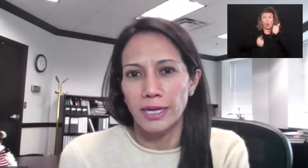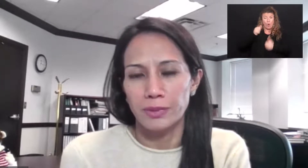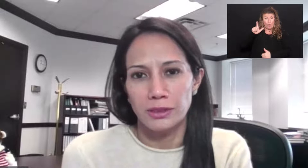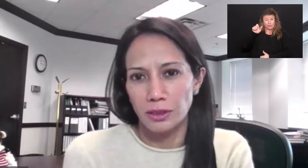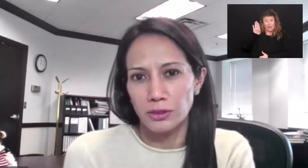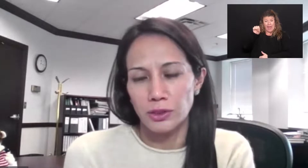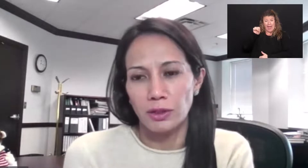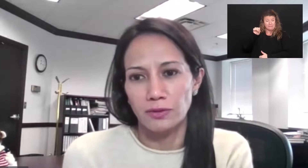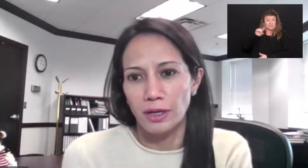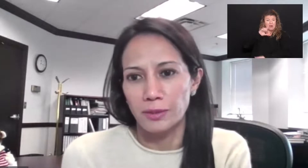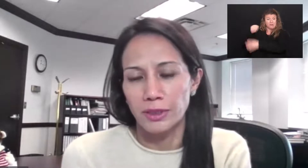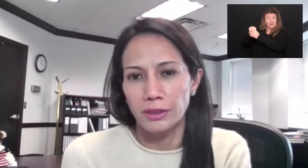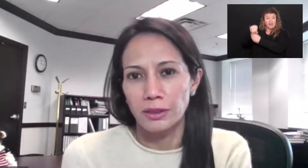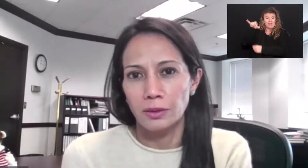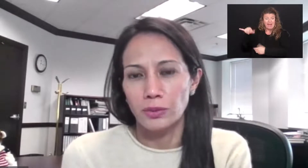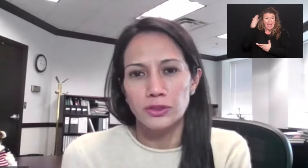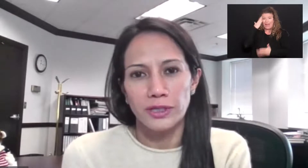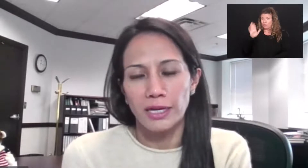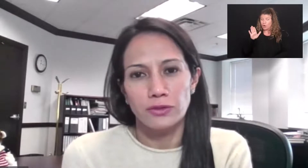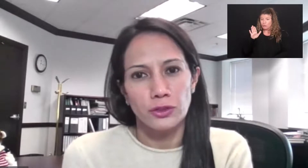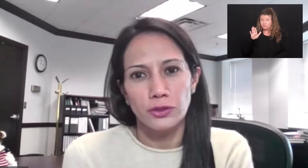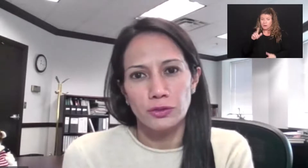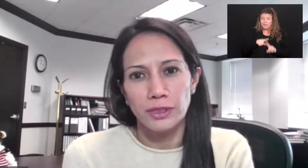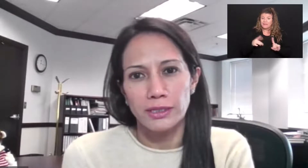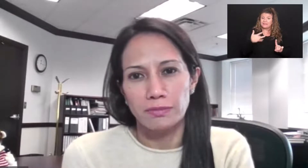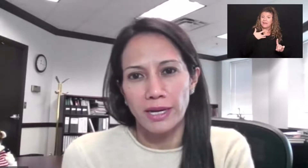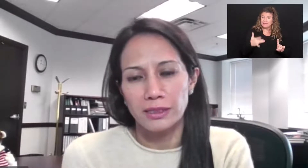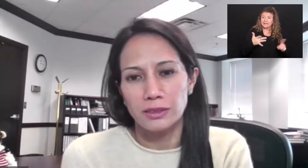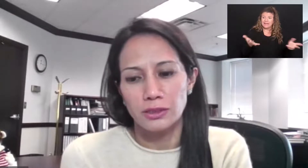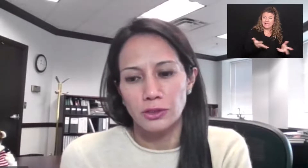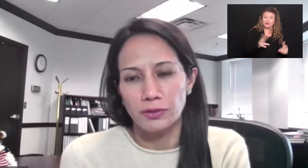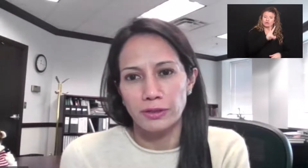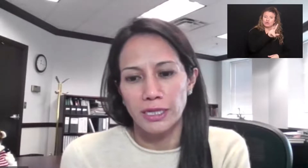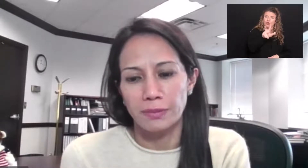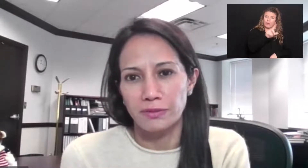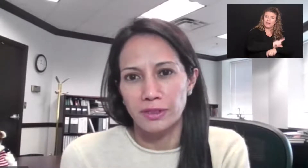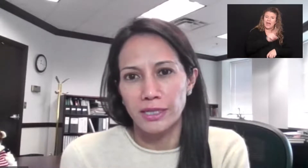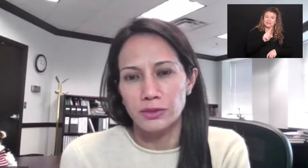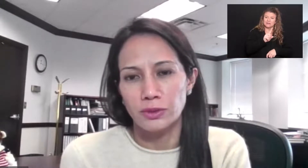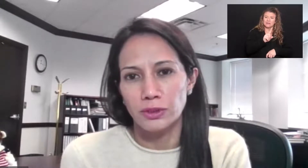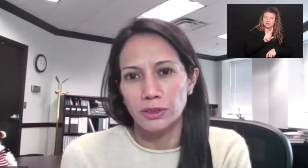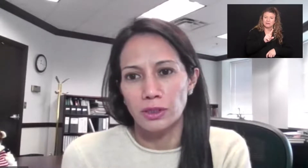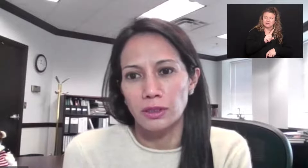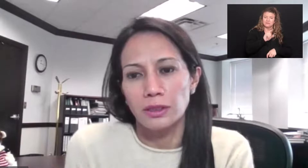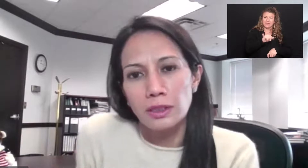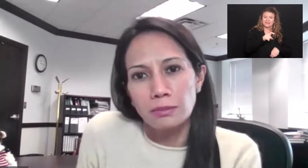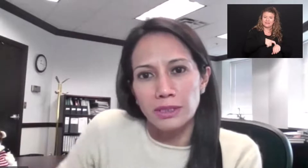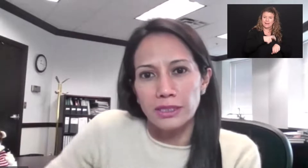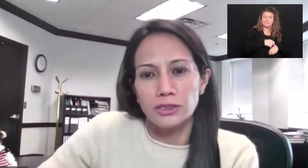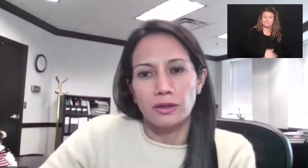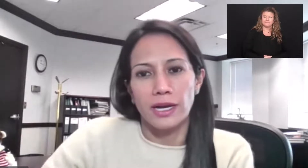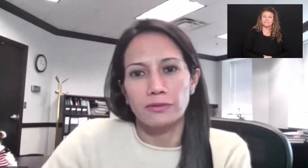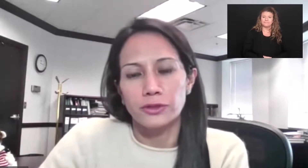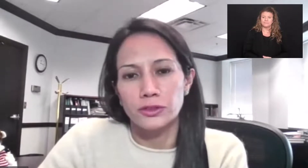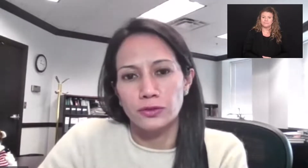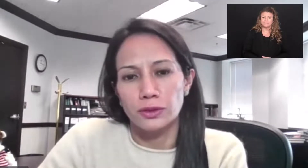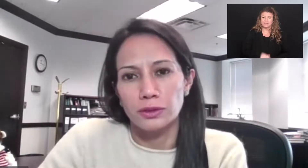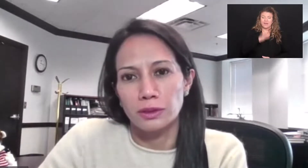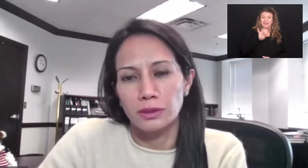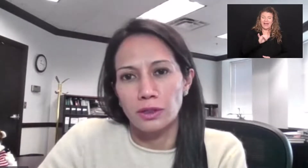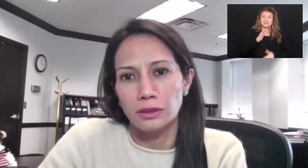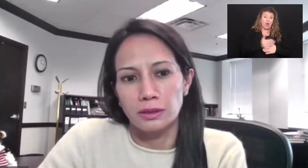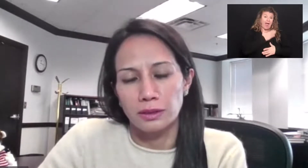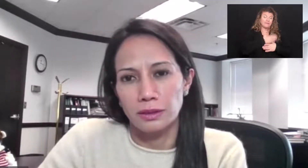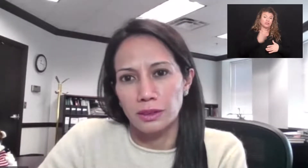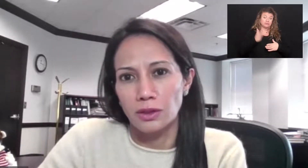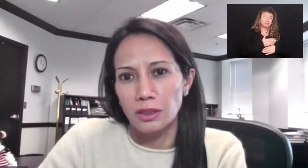getting, but we're happy to talk to you offline. But we usually have 2 to 3 days max turnaround time. And even that's really long. That's our average for